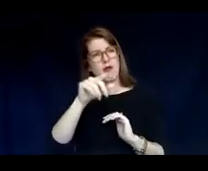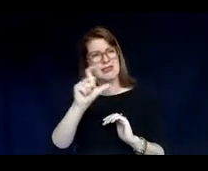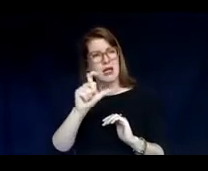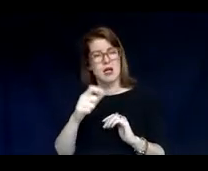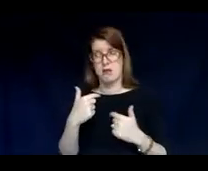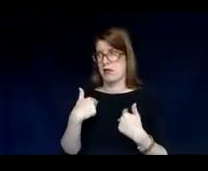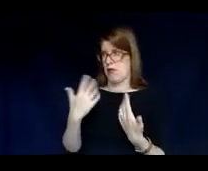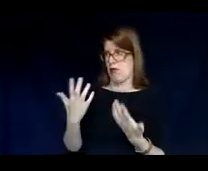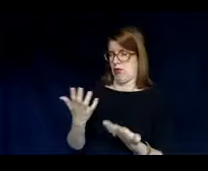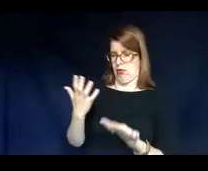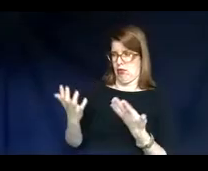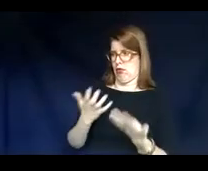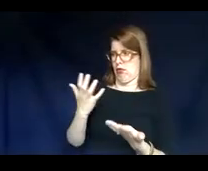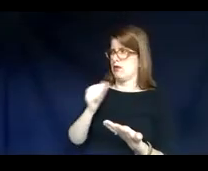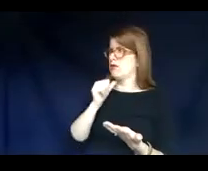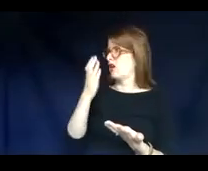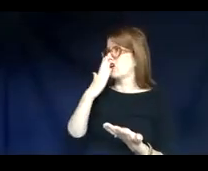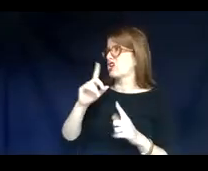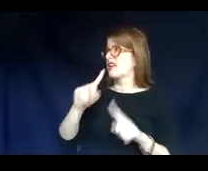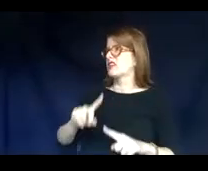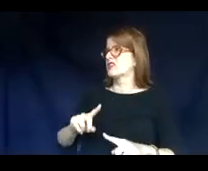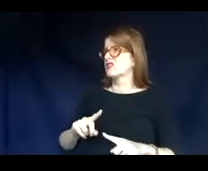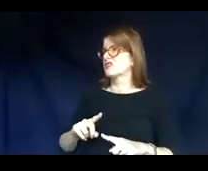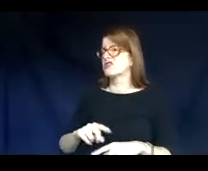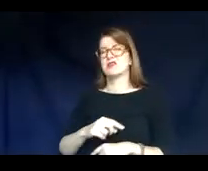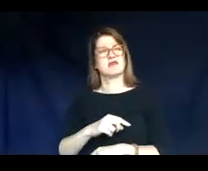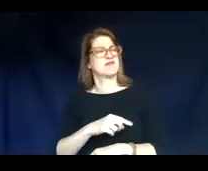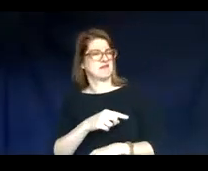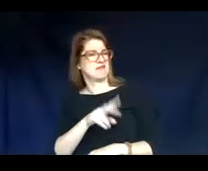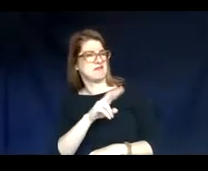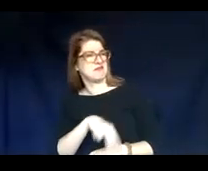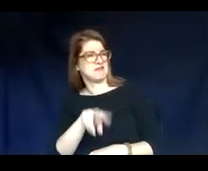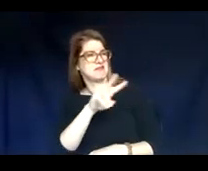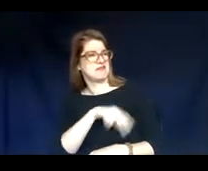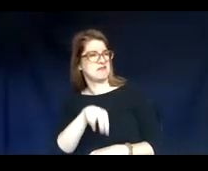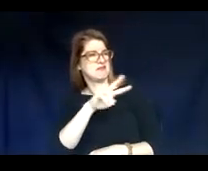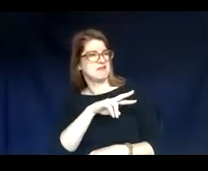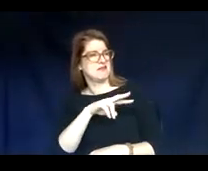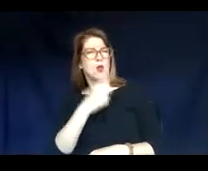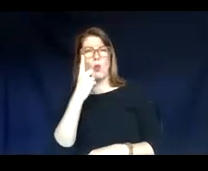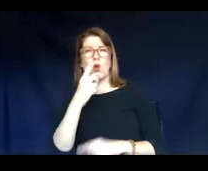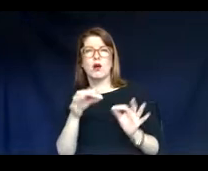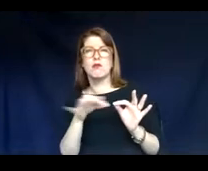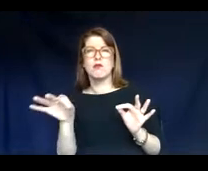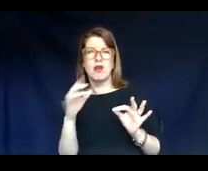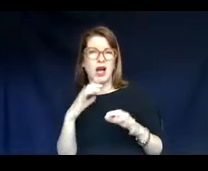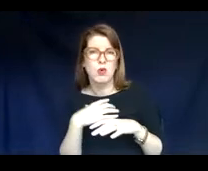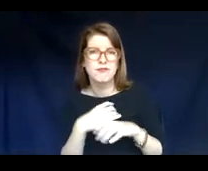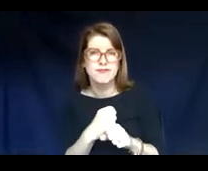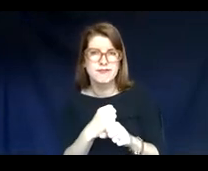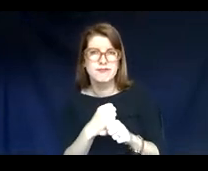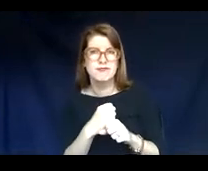answers for any of it. I think after a while he studied me and he made a statement, and I'm going to paraphrase this